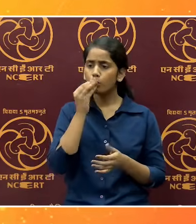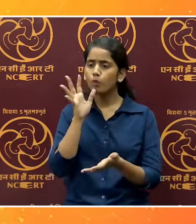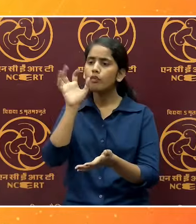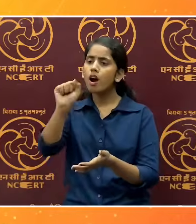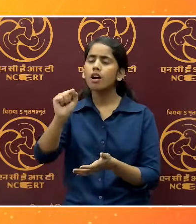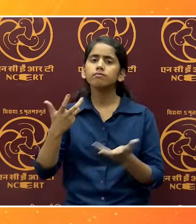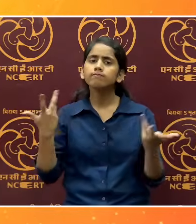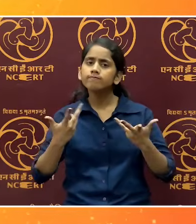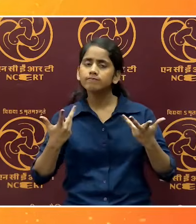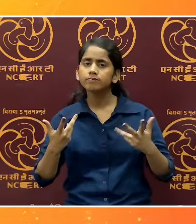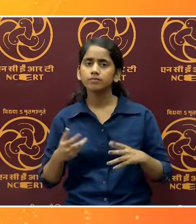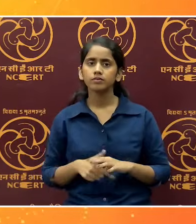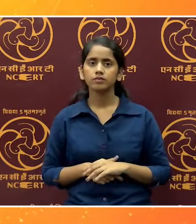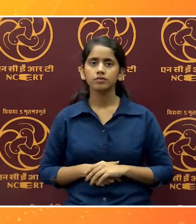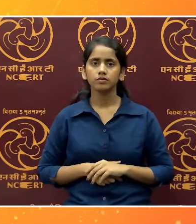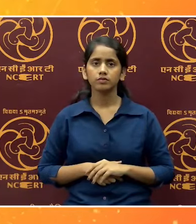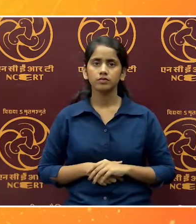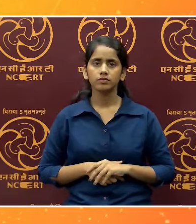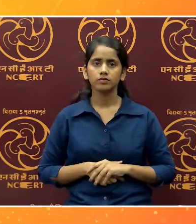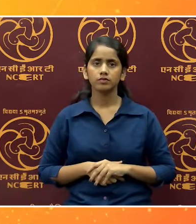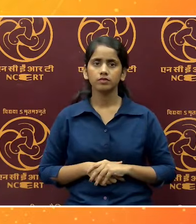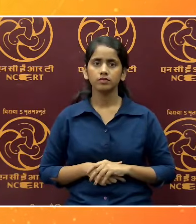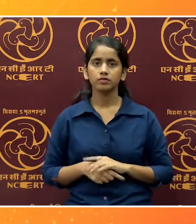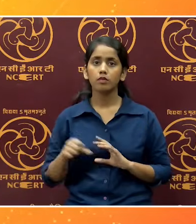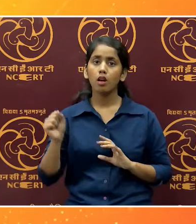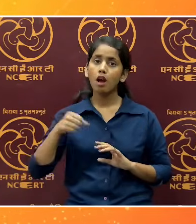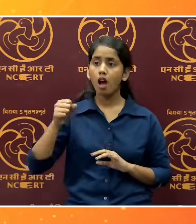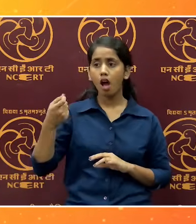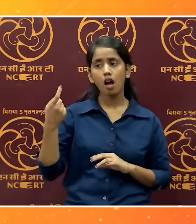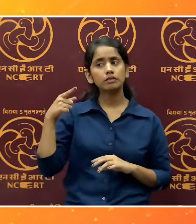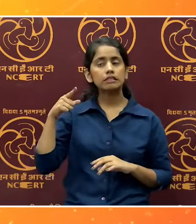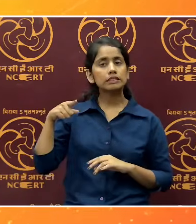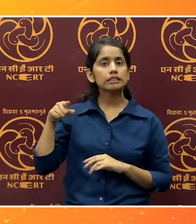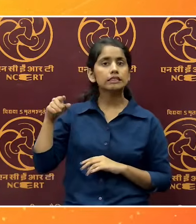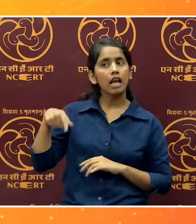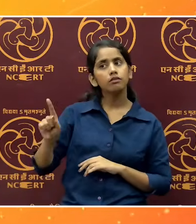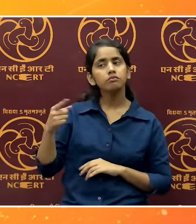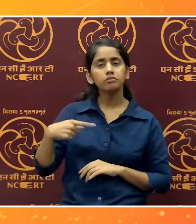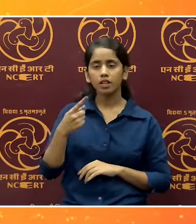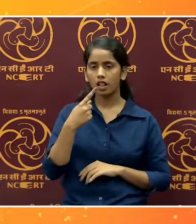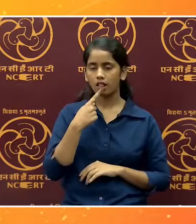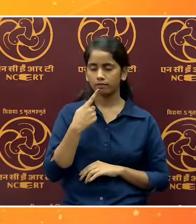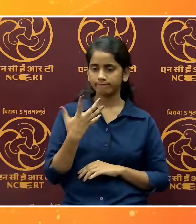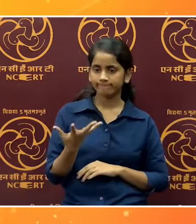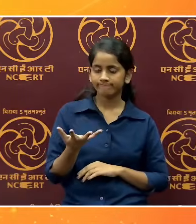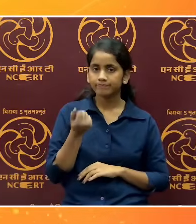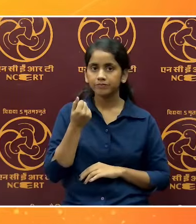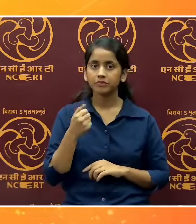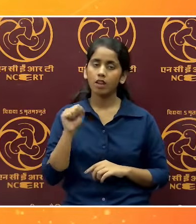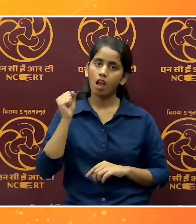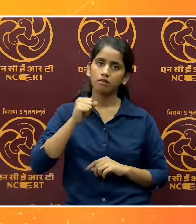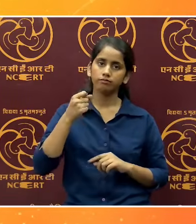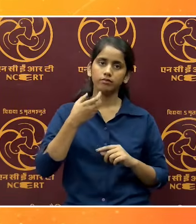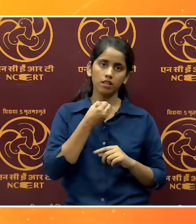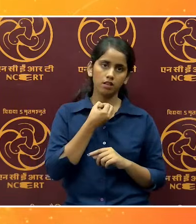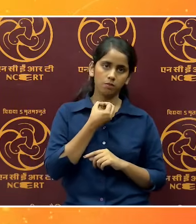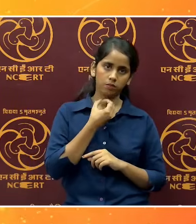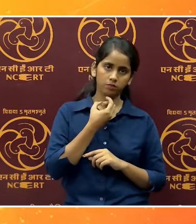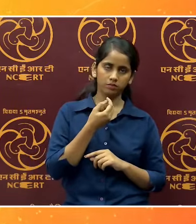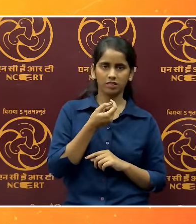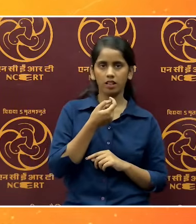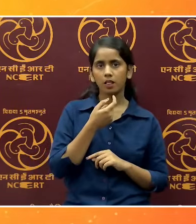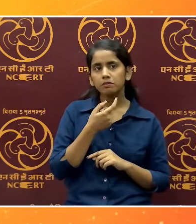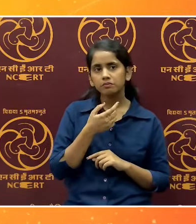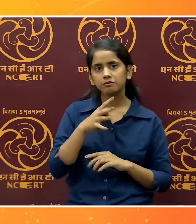mentioned in the poem itself by flicking its tongue. The frog catches its food by flicking its